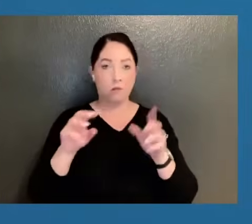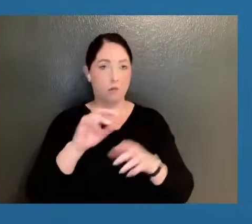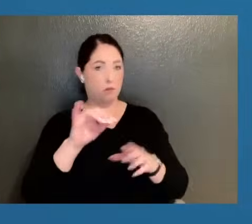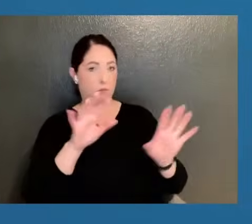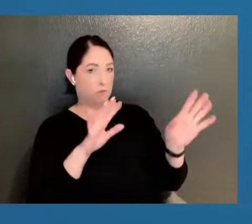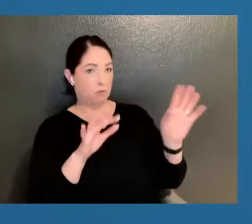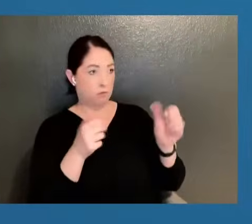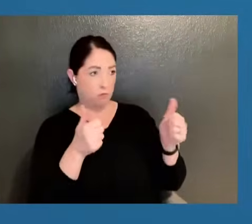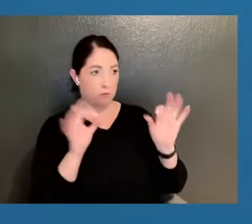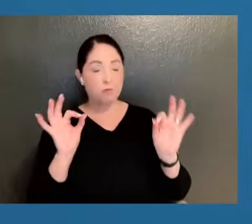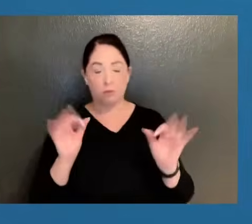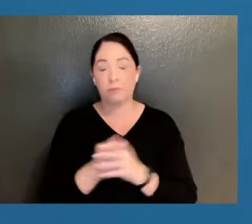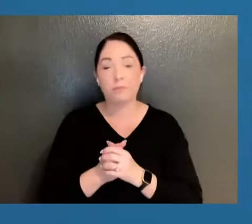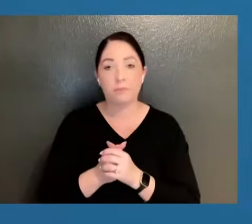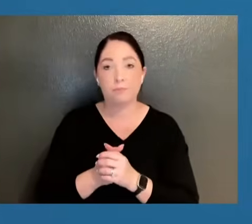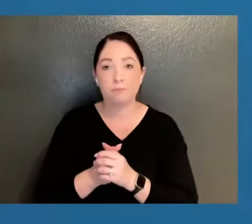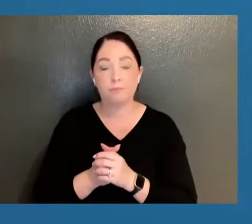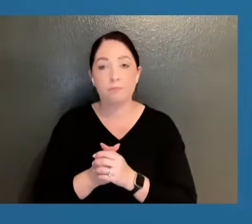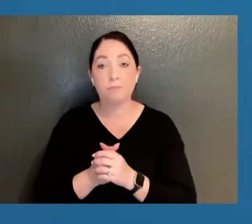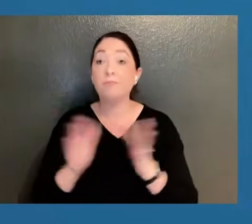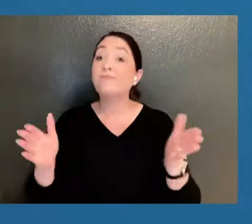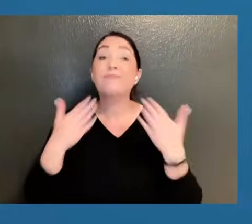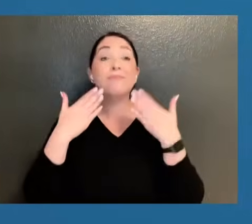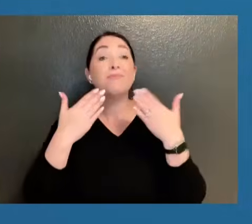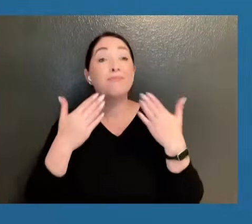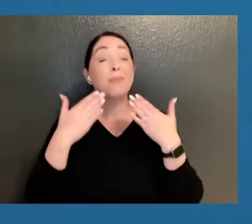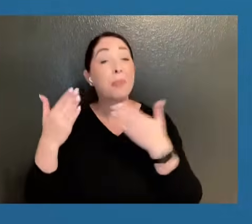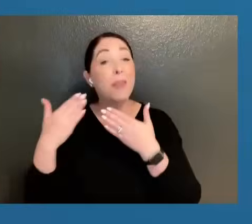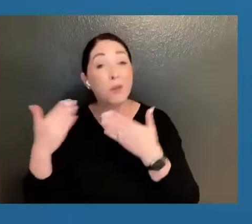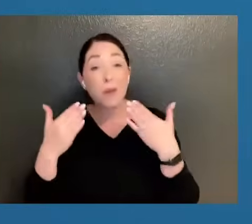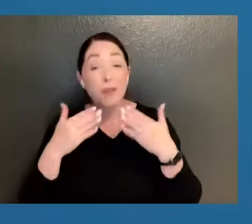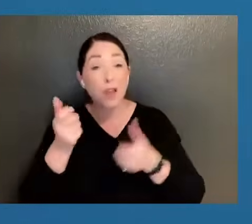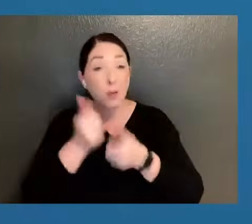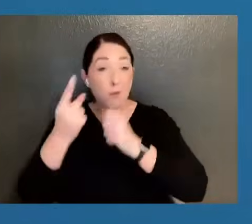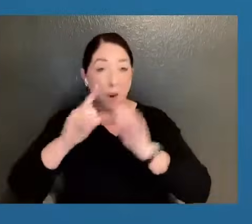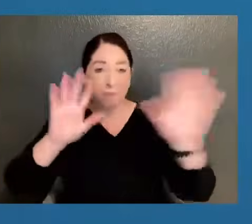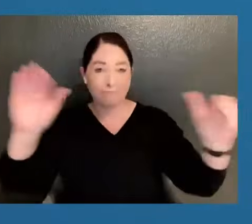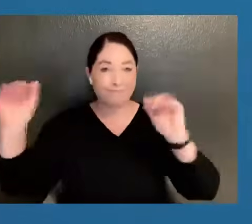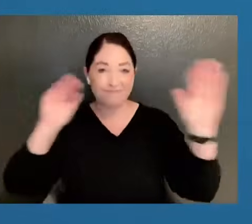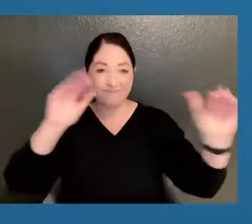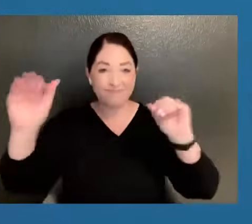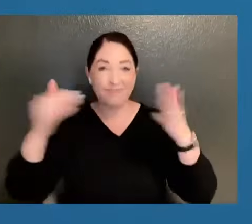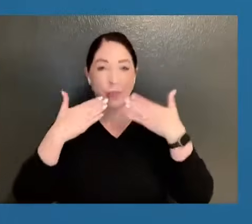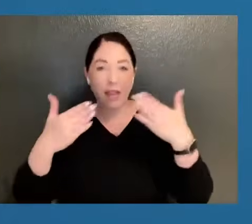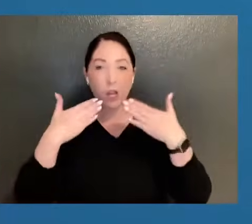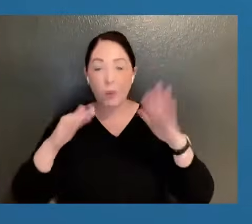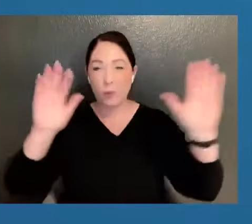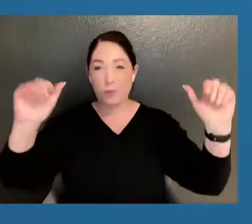Okay, yeah, okay. All right, thanks, everybody. All right, thank you very much, everybody. All right, thank you. Thank you.